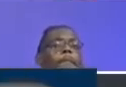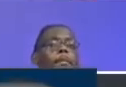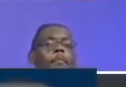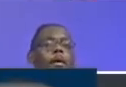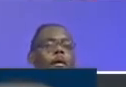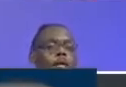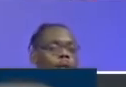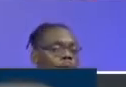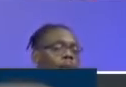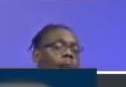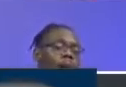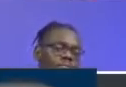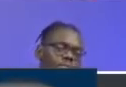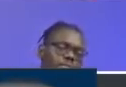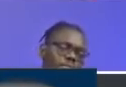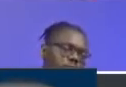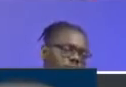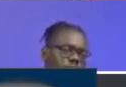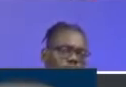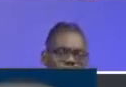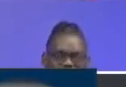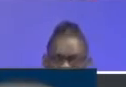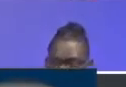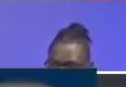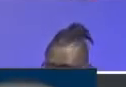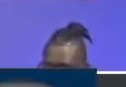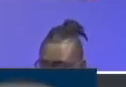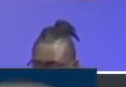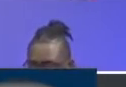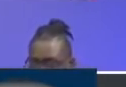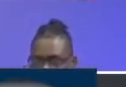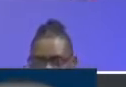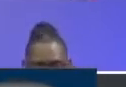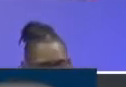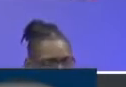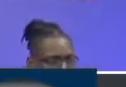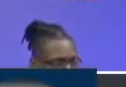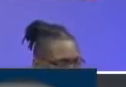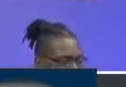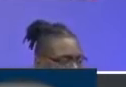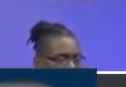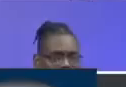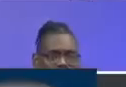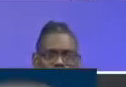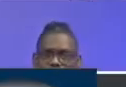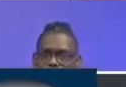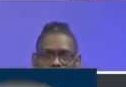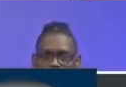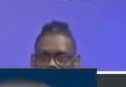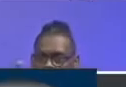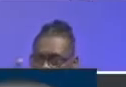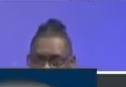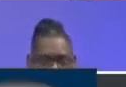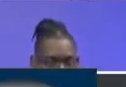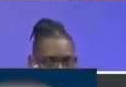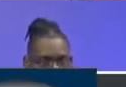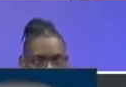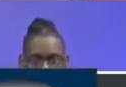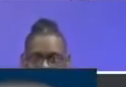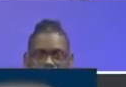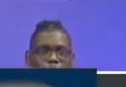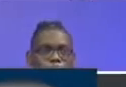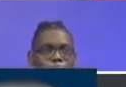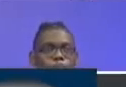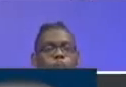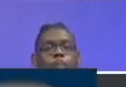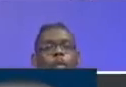being experienced. And I think that is a matter for the government to make a policy on. And of course, between